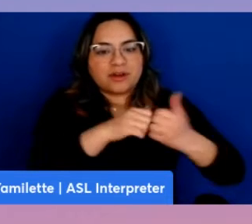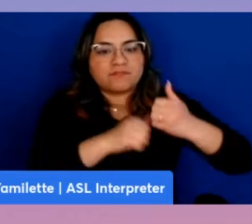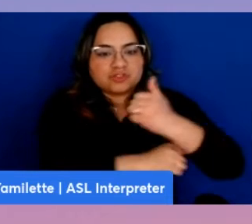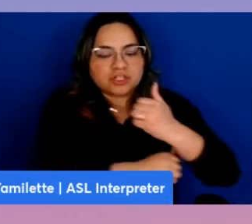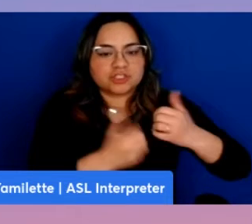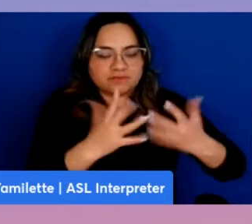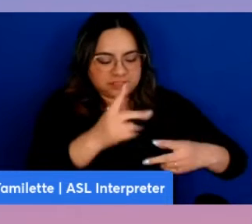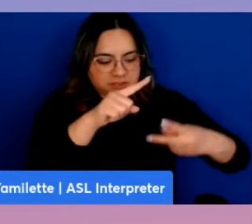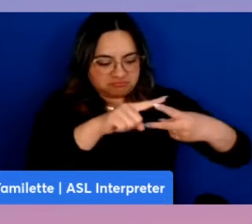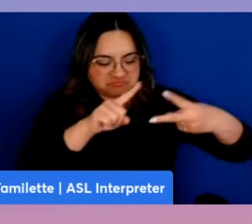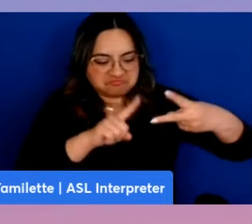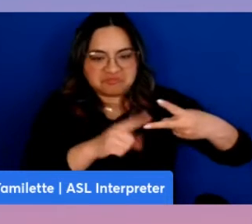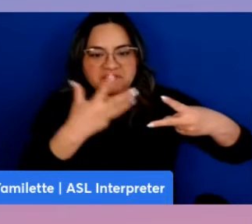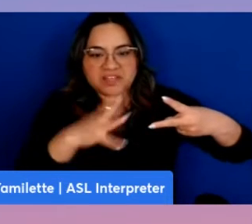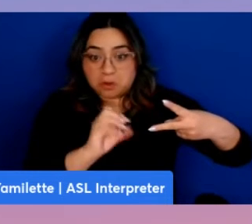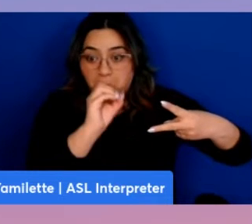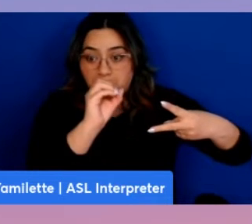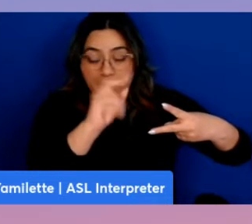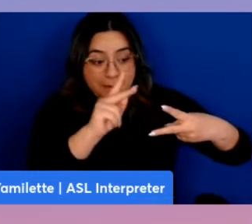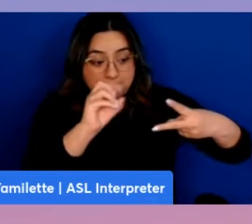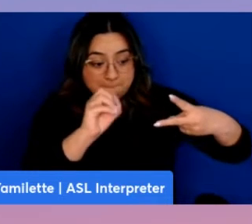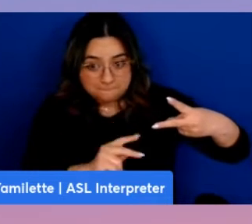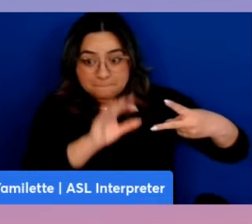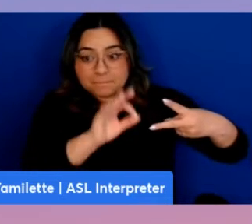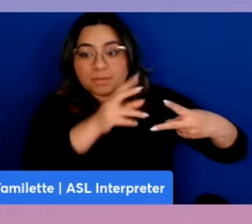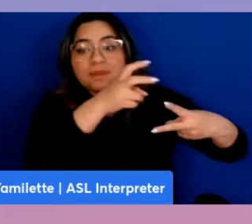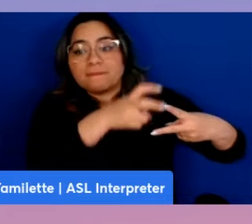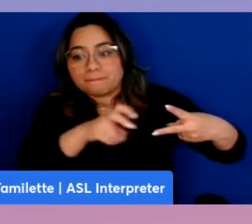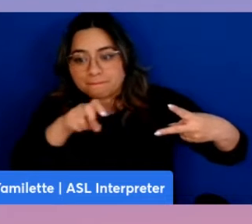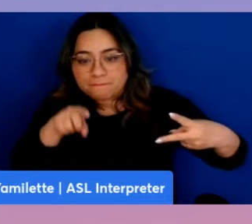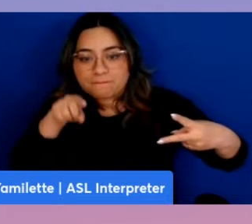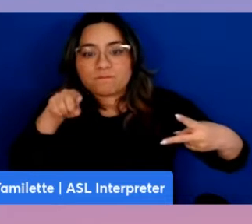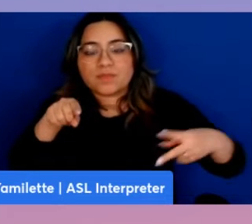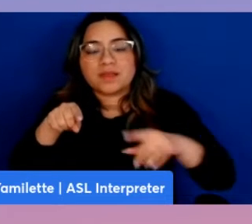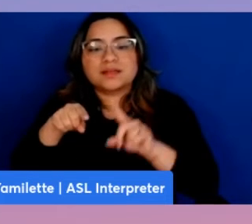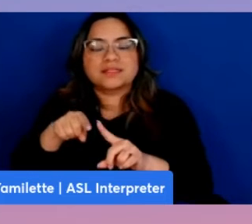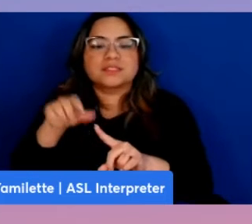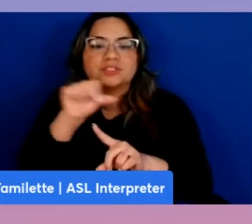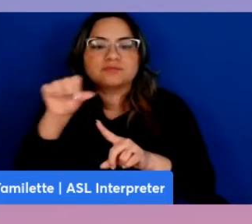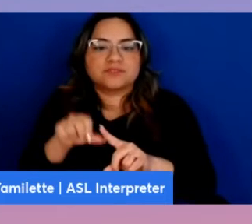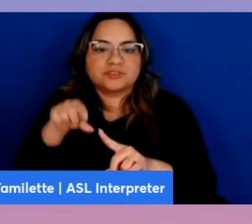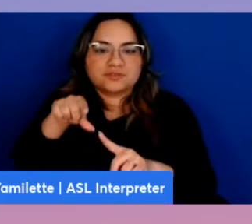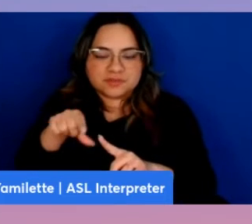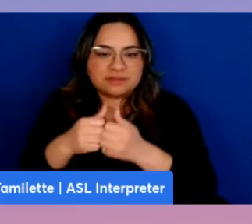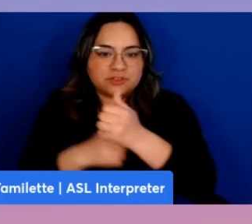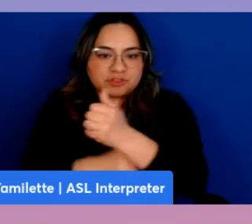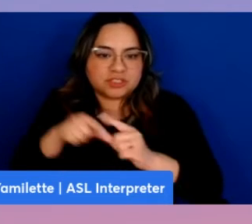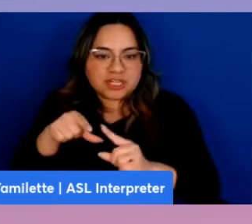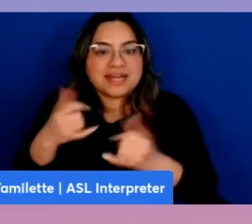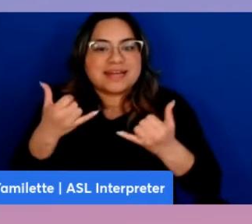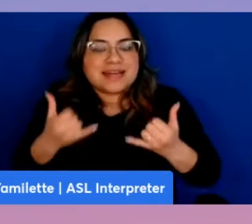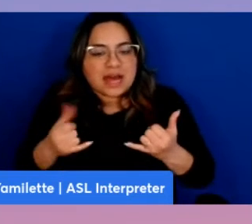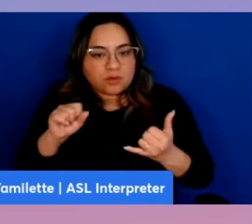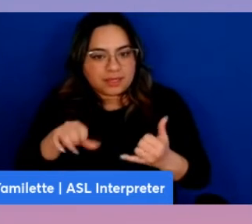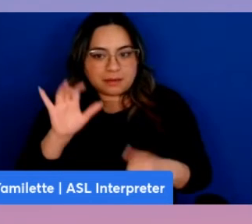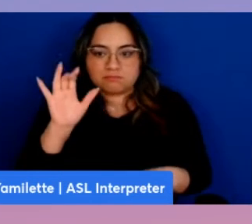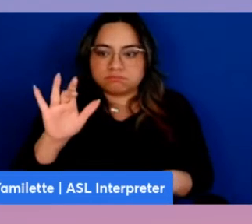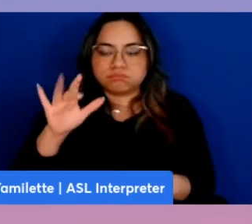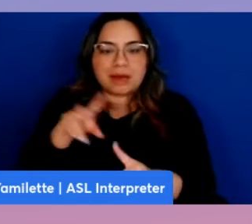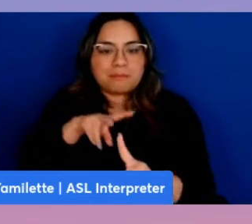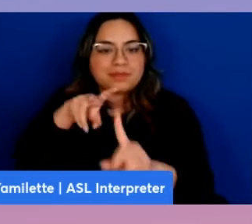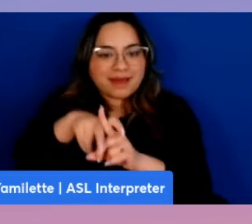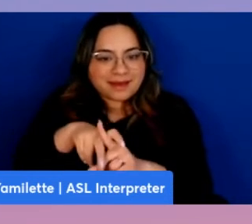okay. And then we have our first gate, which is deploying the actual infrastructure. So here we can just apply and